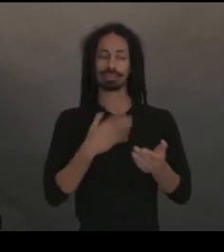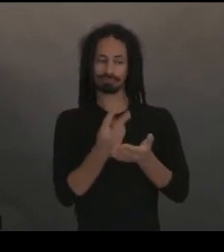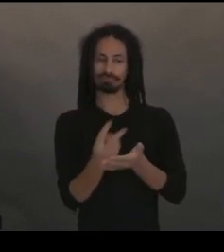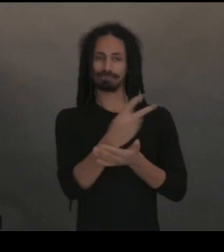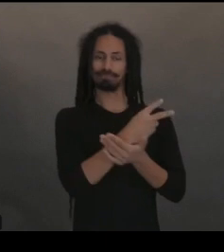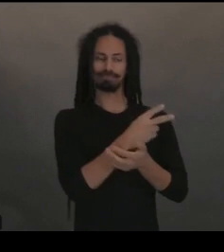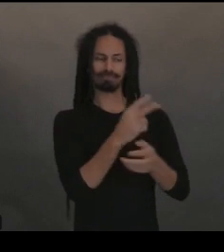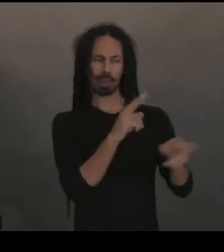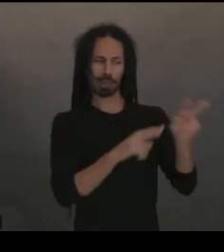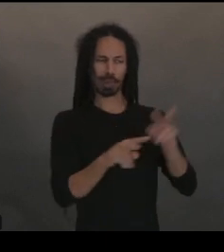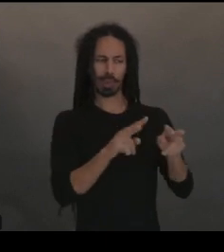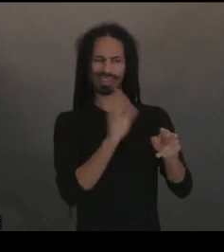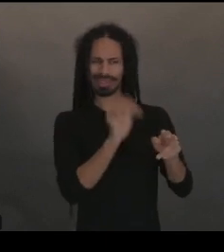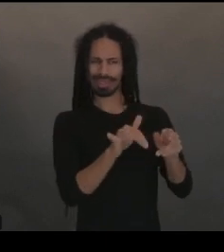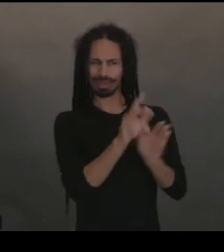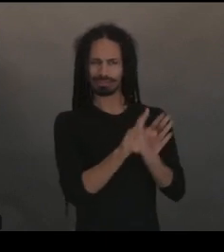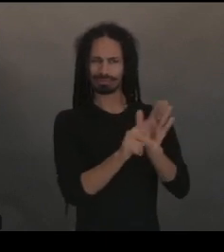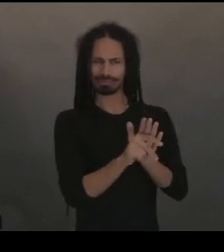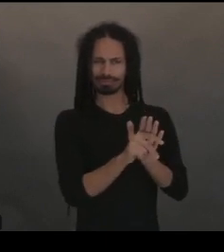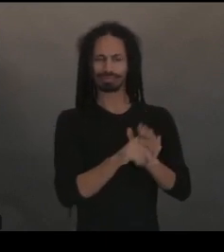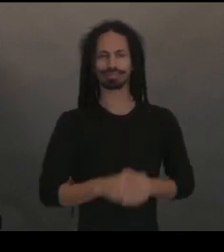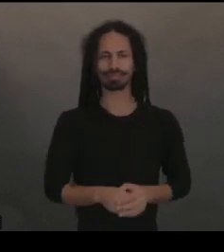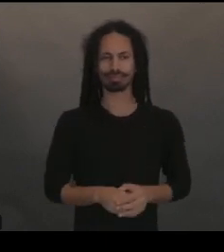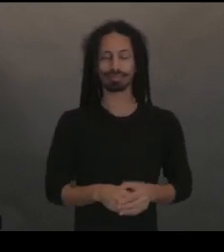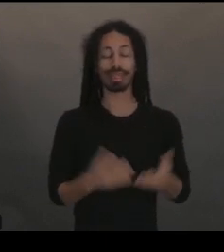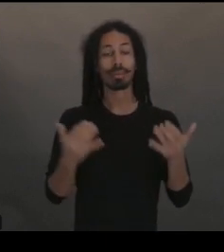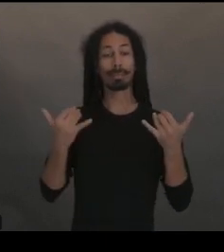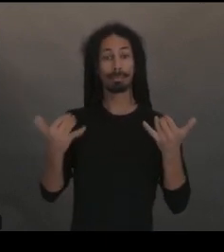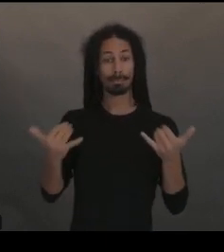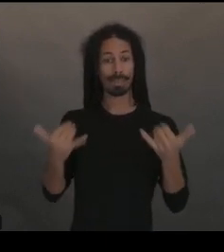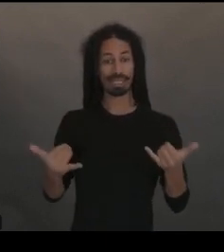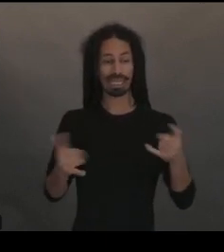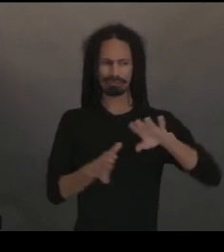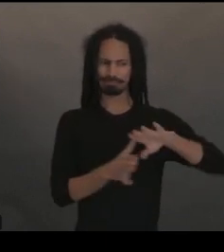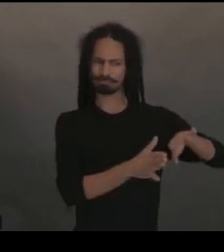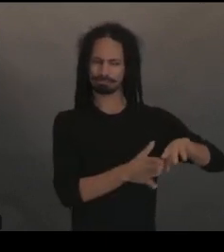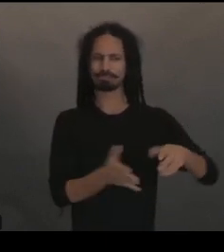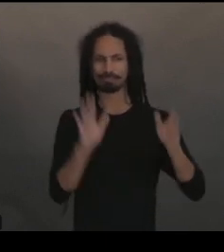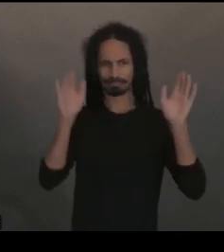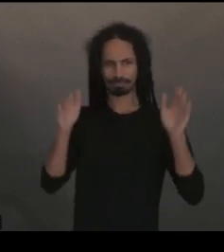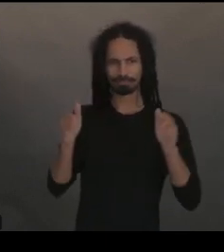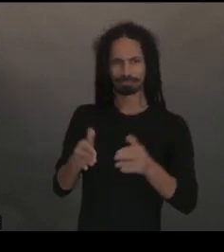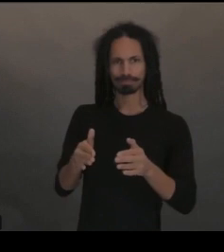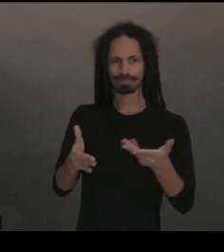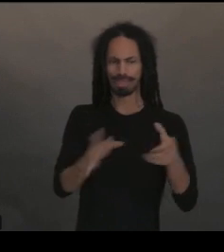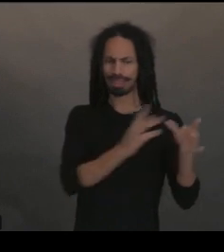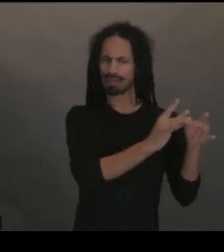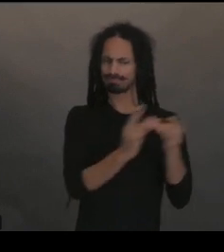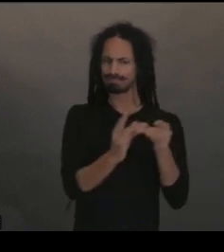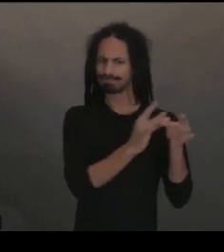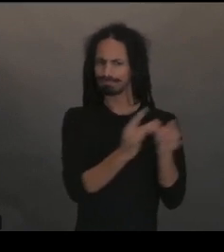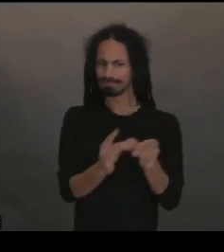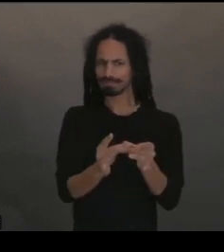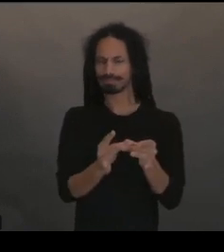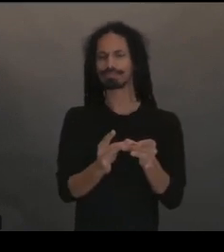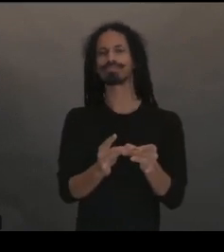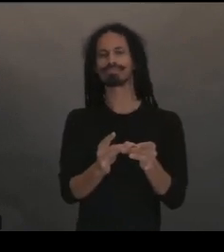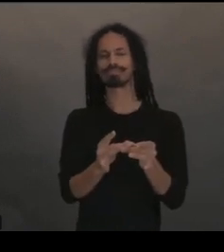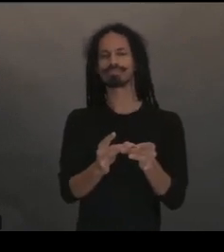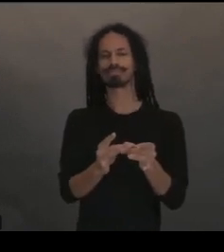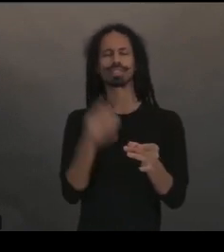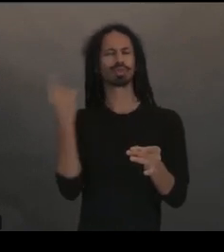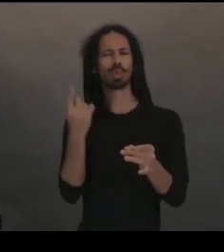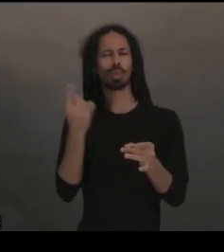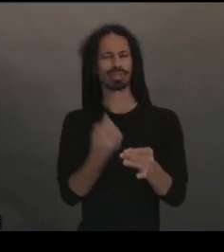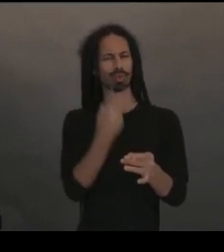information. Today we're going to focus on the corresponding part of APA. So there's always the 2 parts